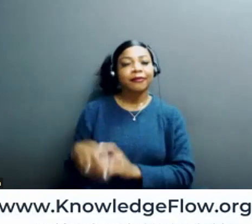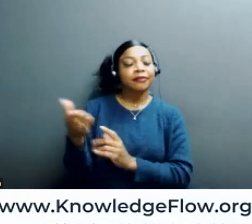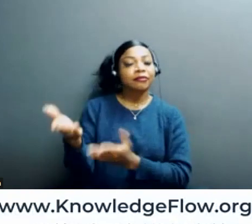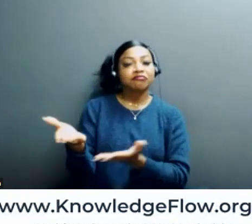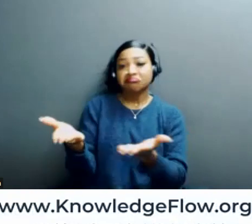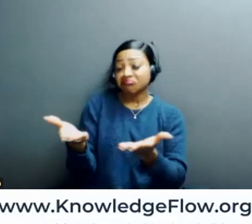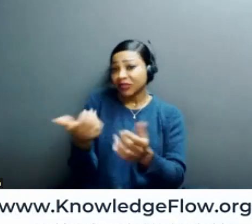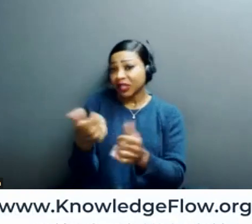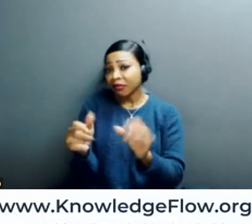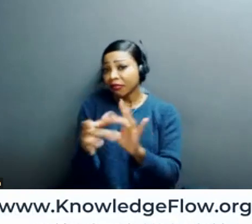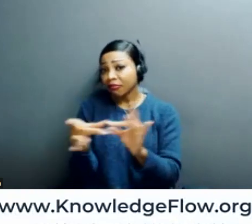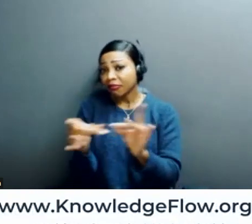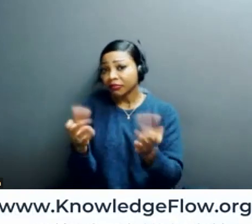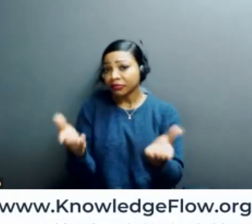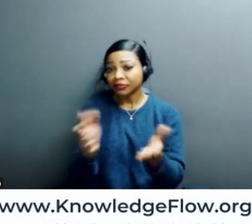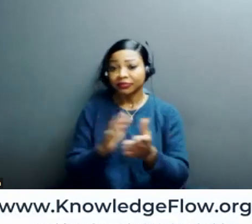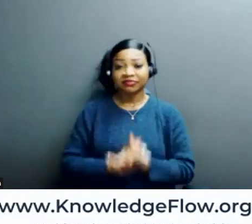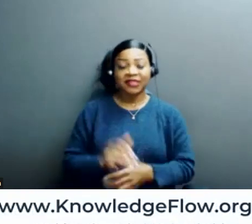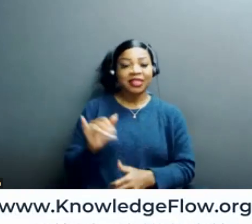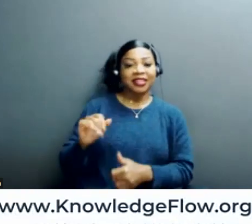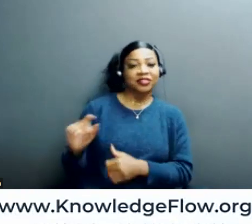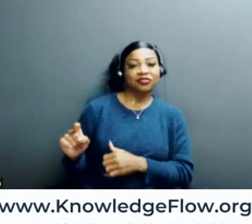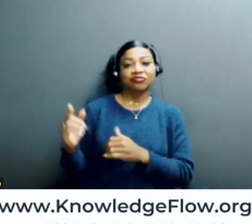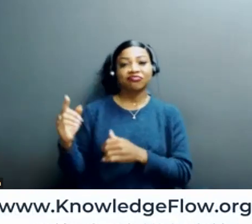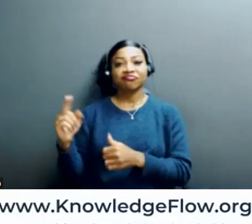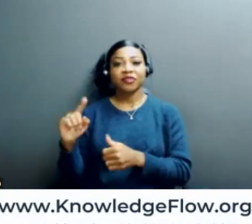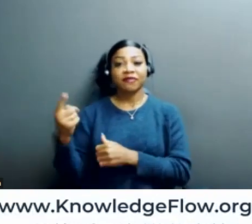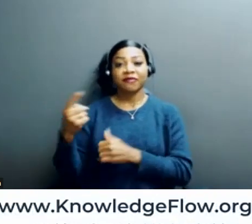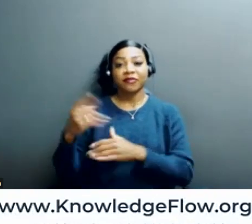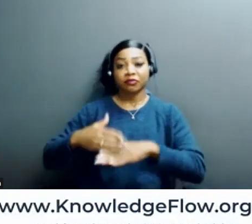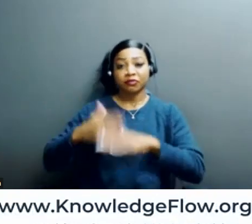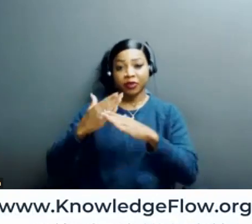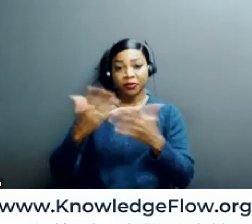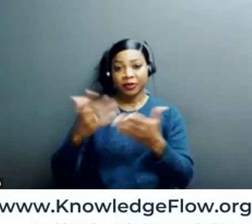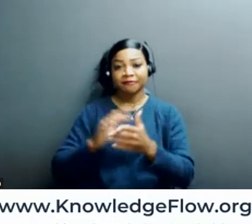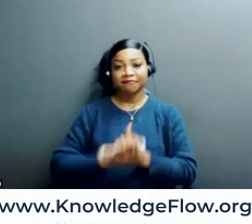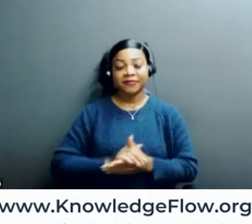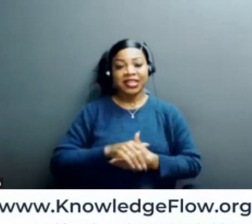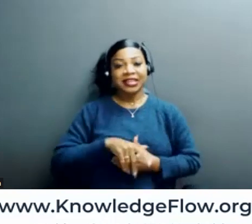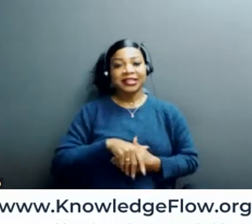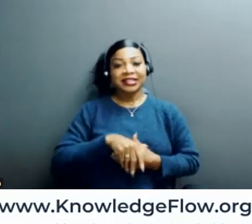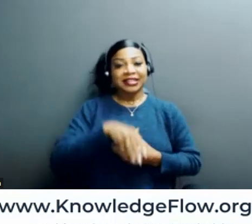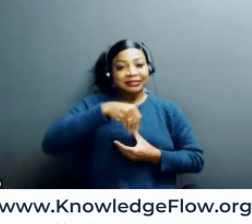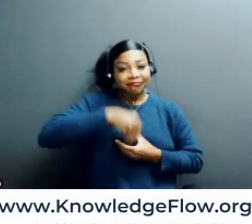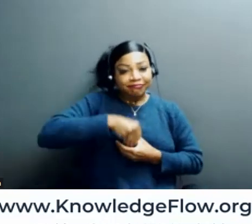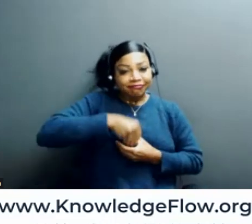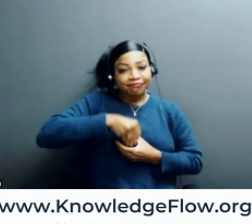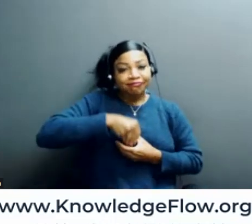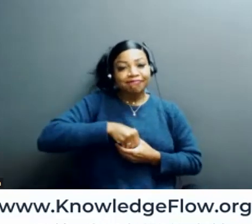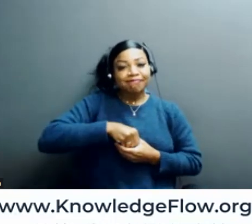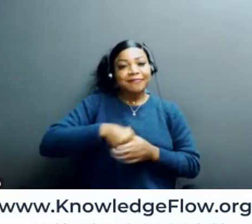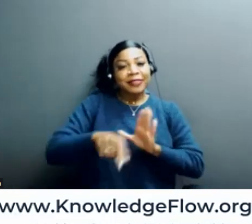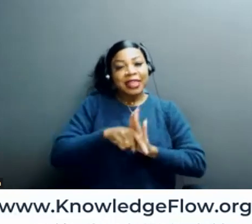thoughts on this I would say that's our number one barrier given our focus is the self-inflicted ageism it's it's